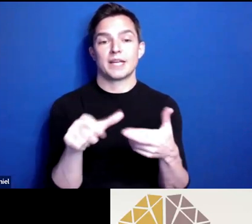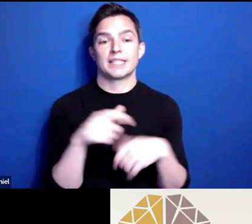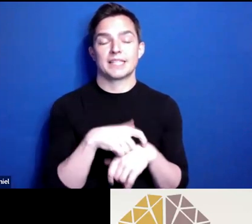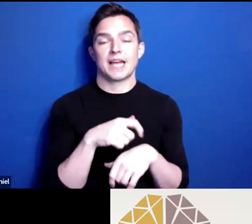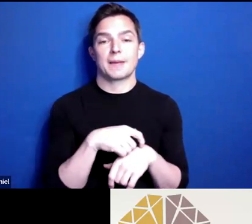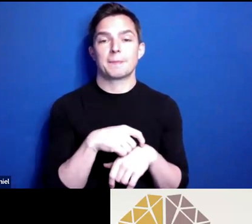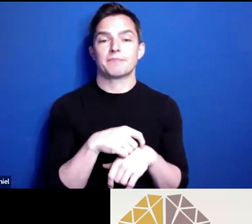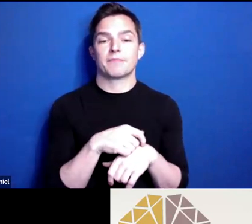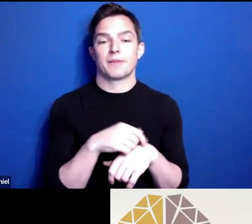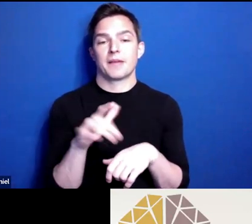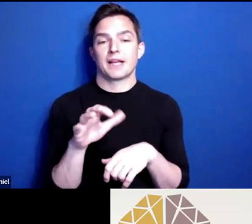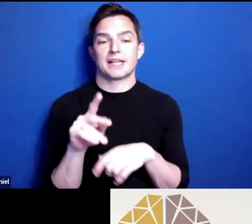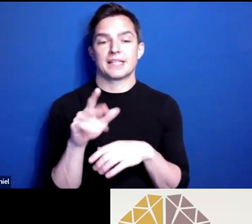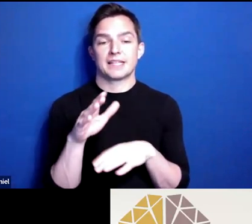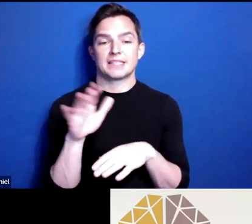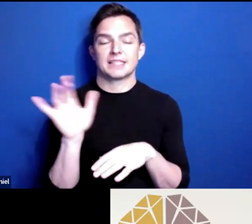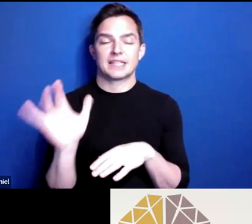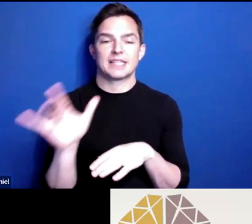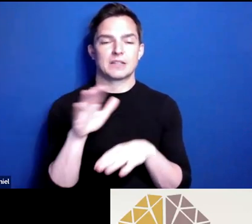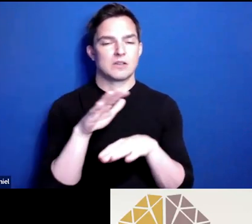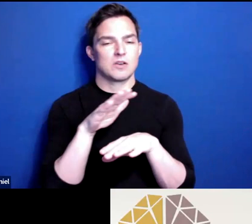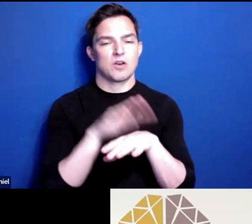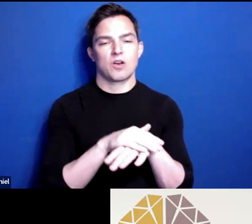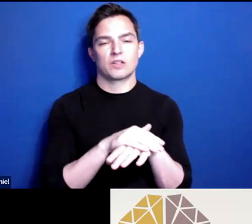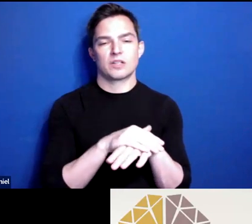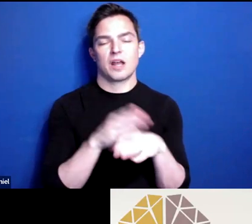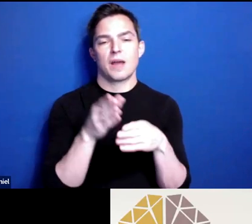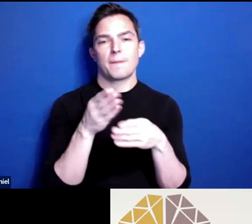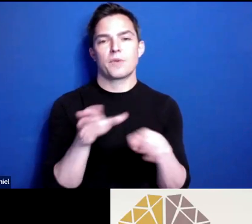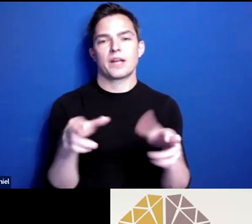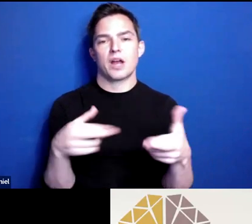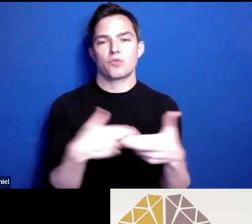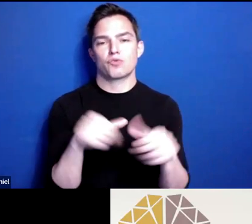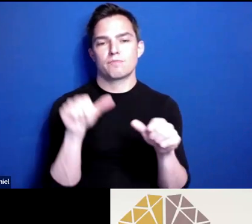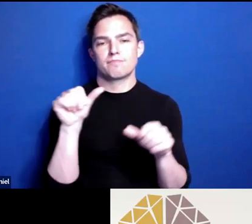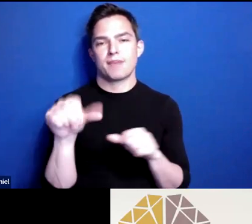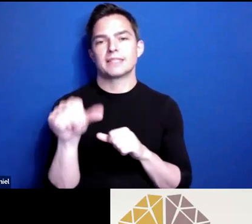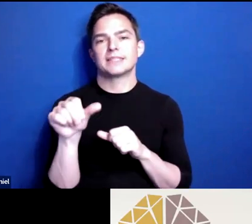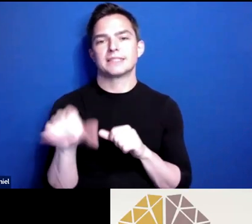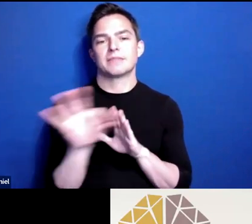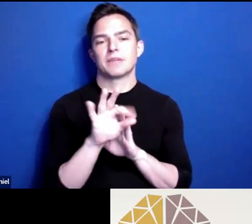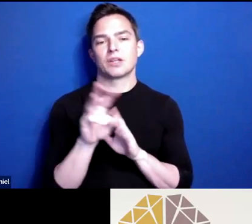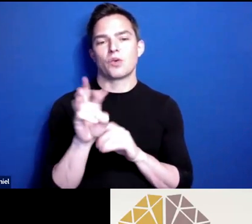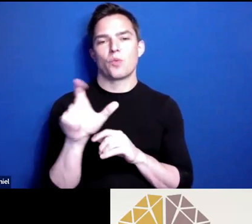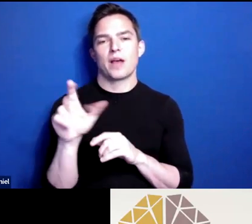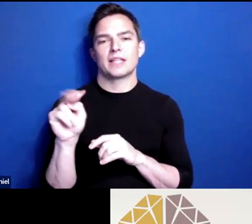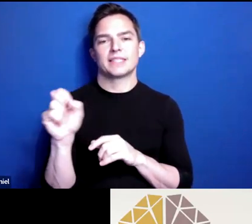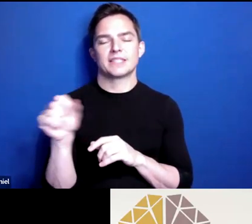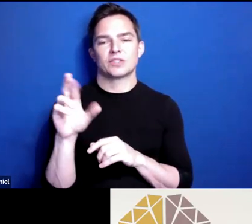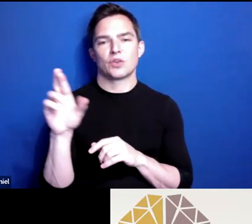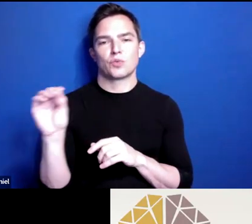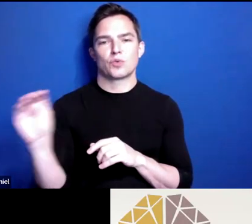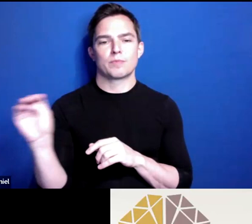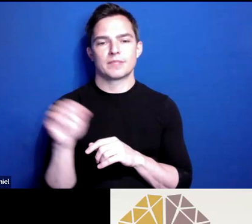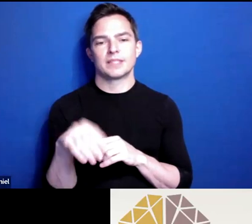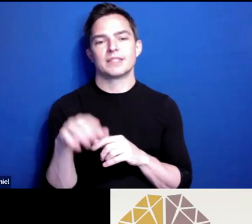by clicking on the breakout room button and selecting Wellness Room. A Care